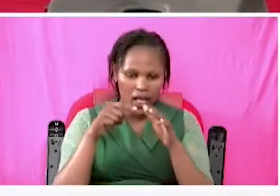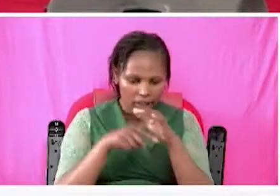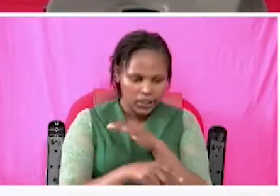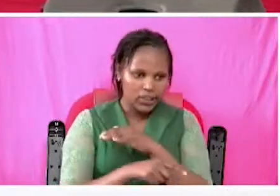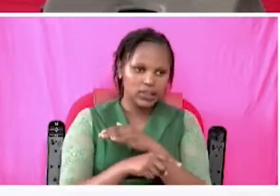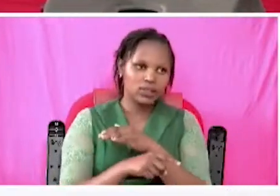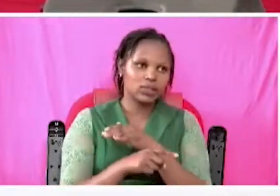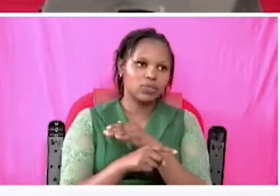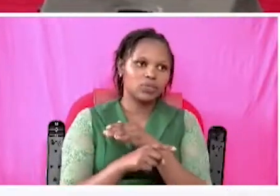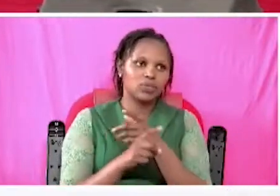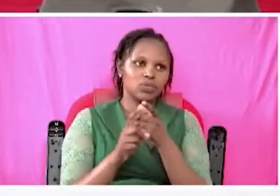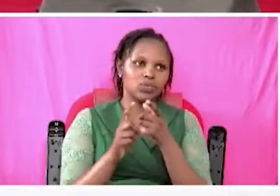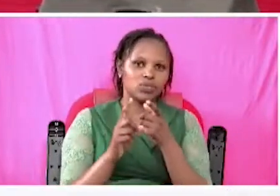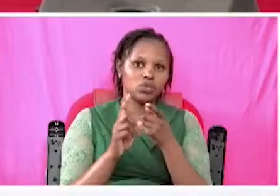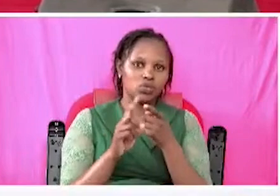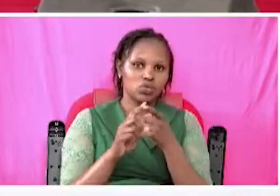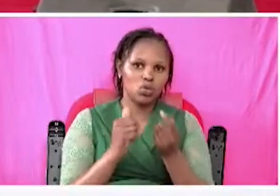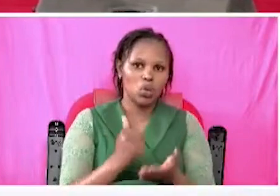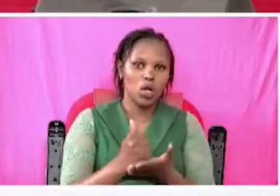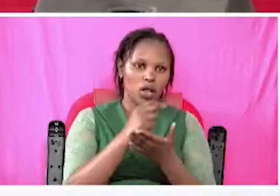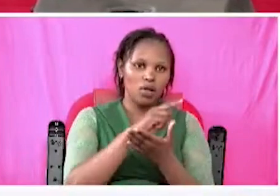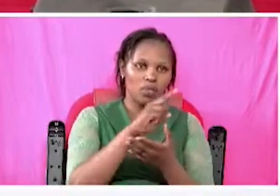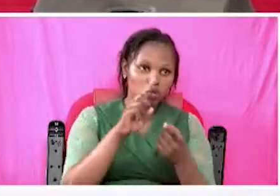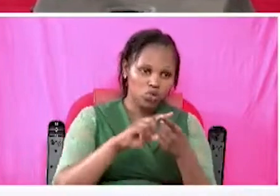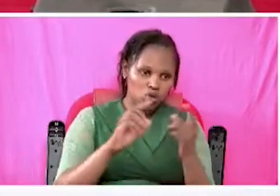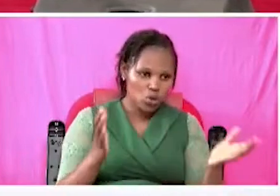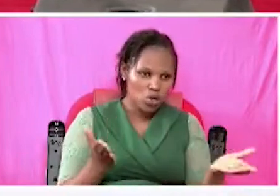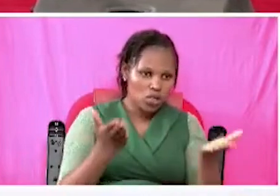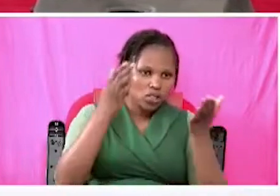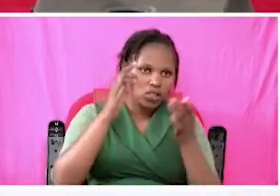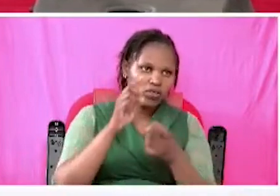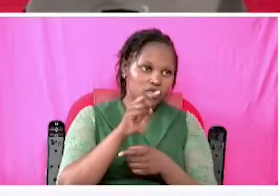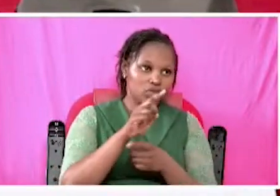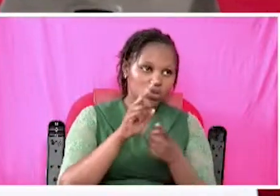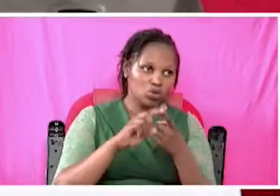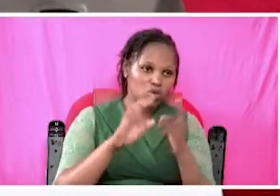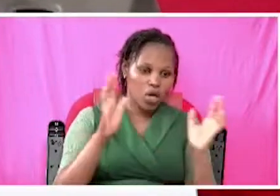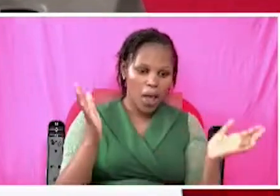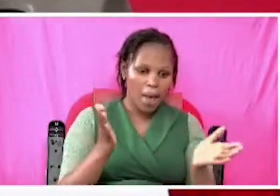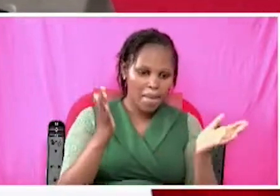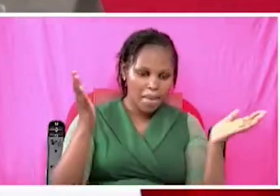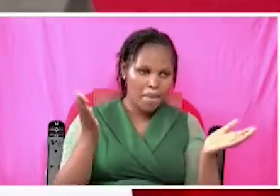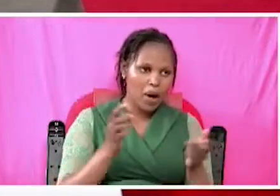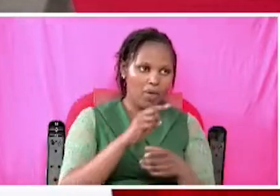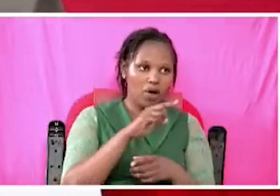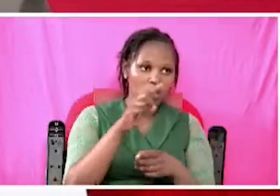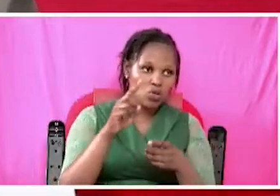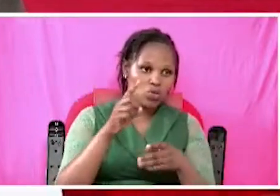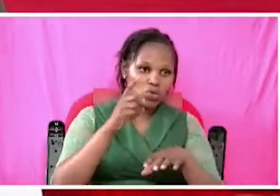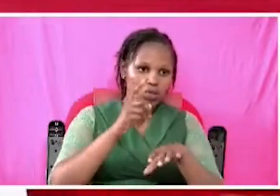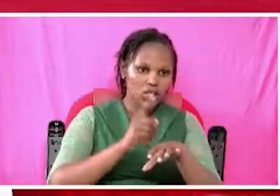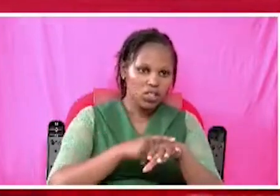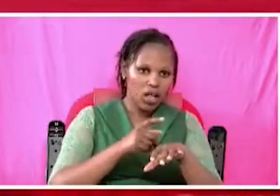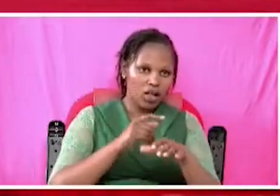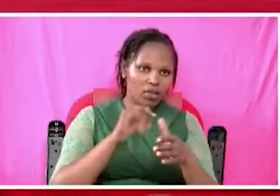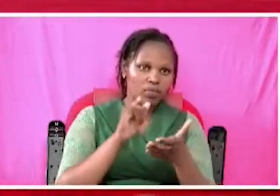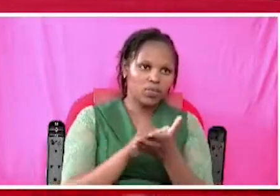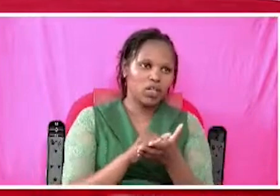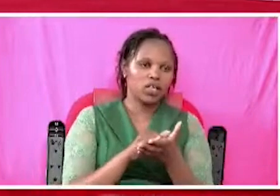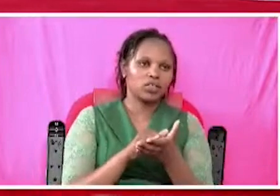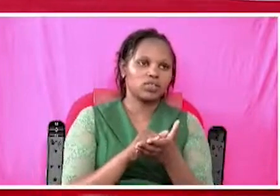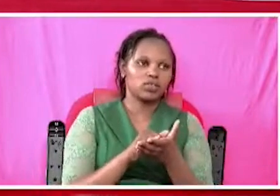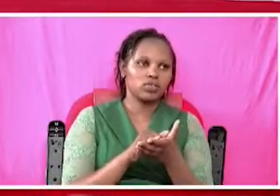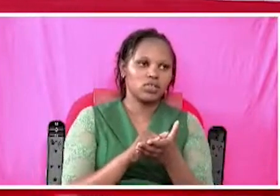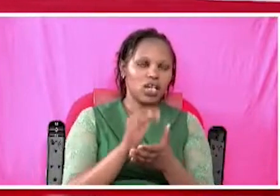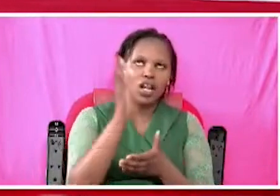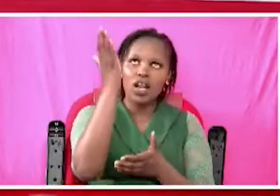down to you to help you, to lift you, to empower you during that time. Never allow the devil in